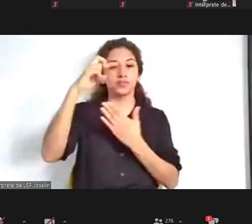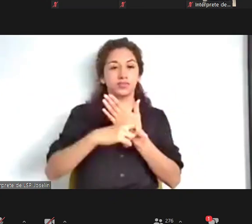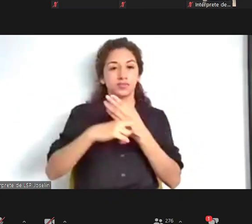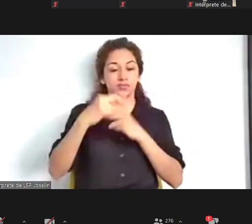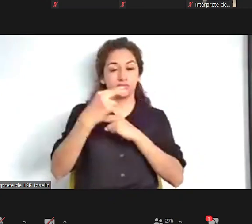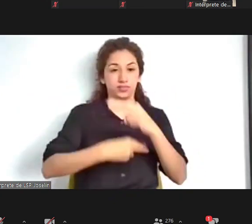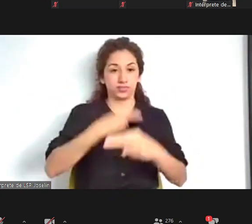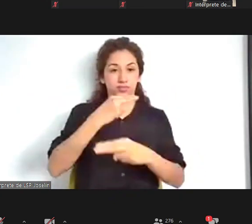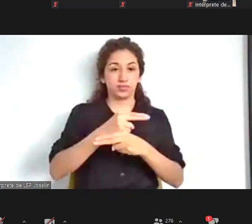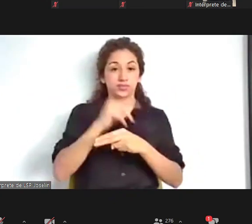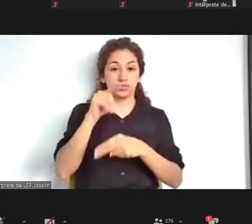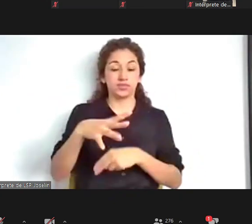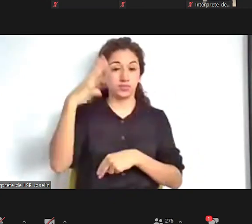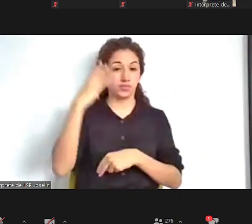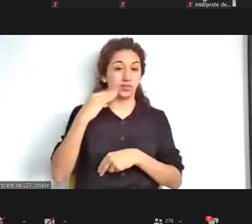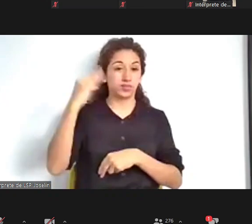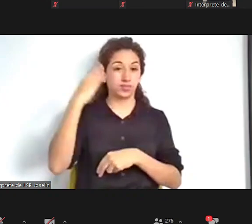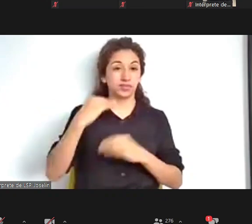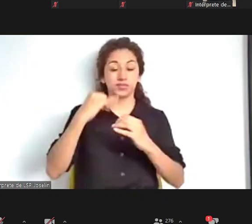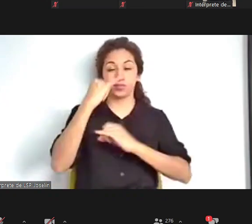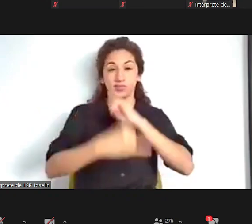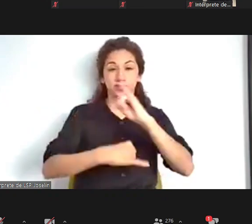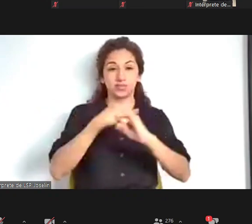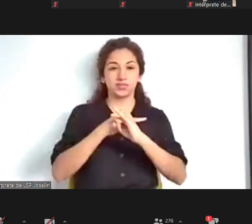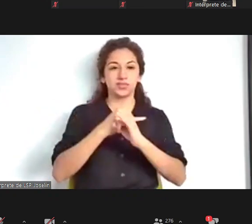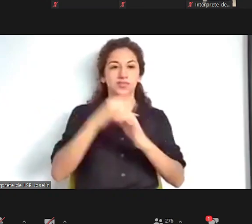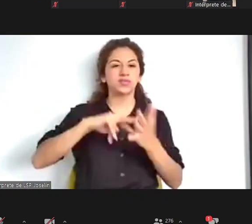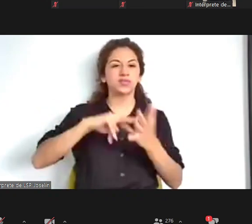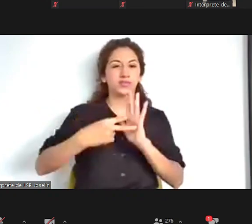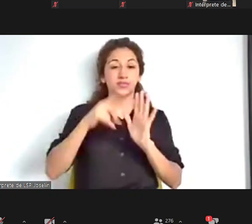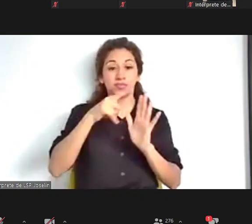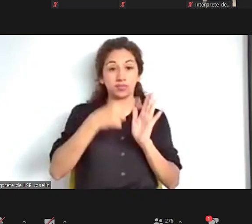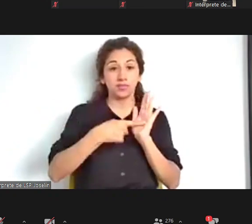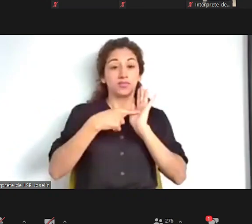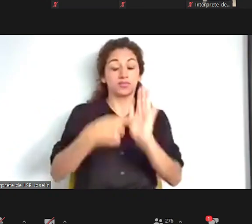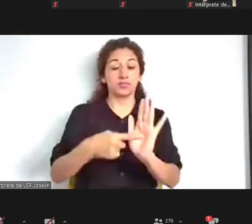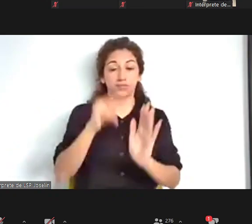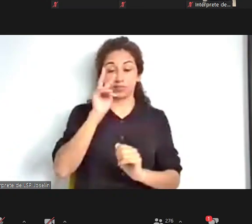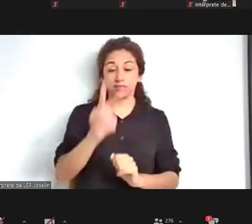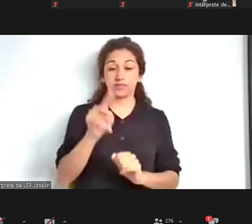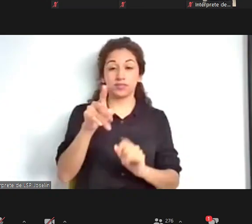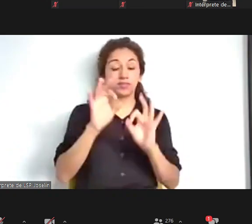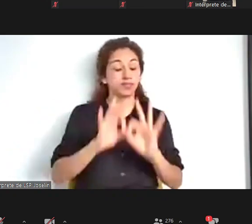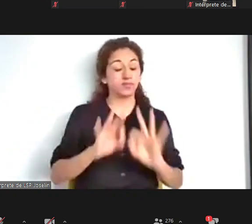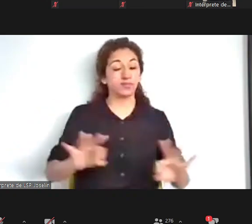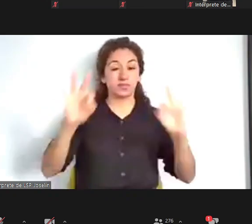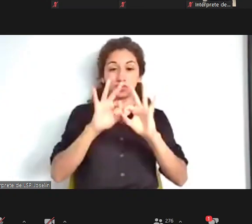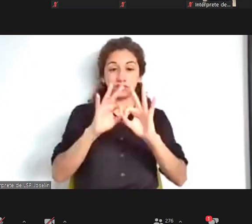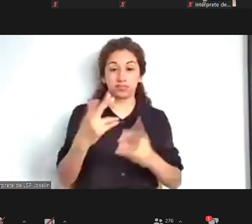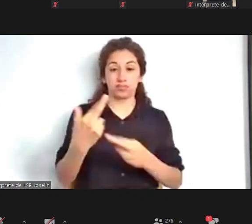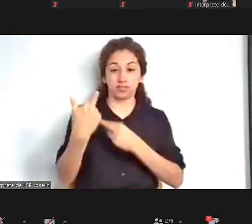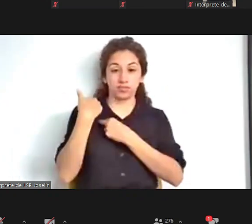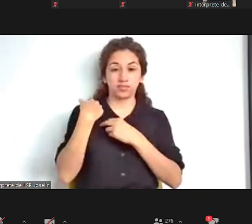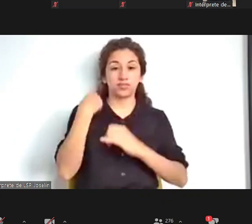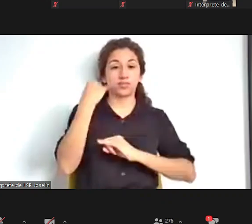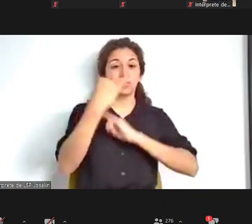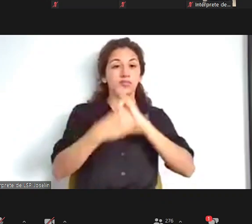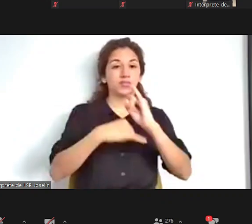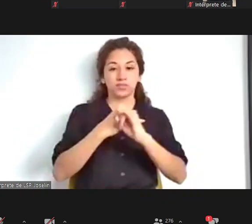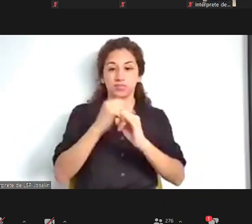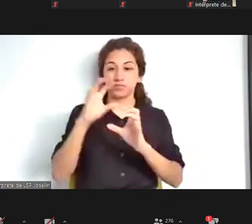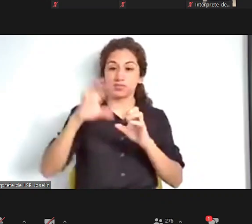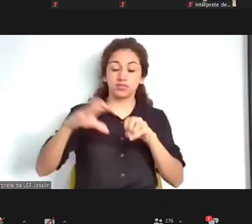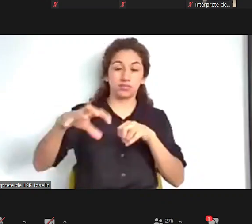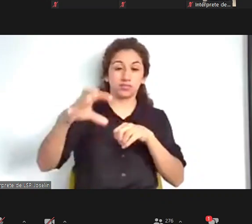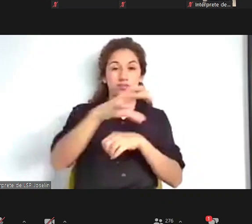the national plan the exp international experience shows us that it is important to have an institutional process